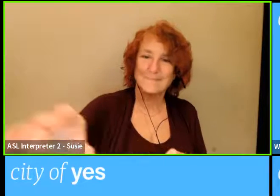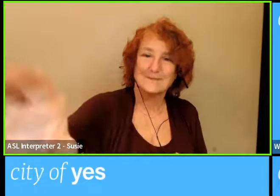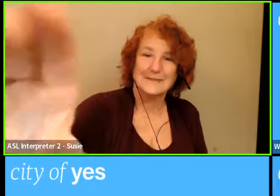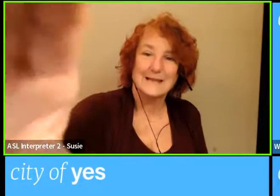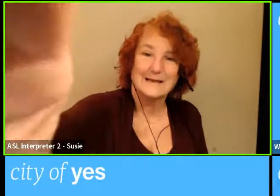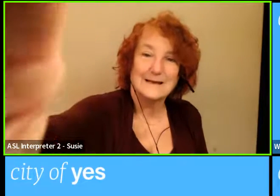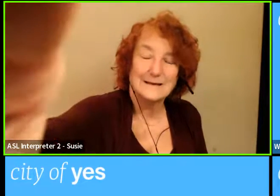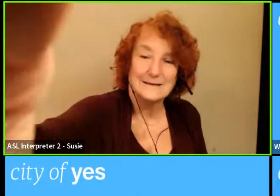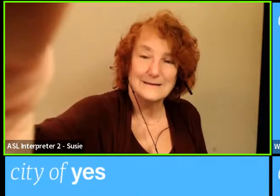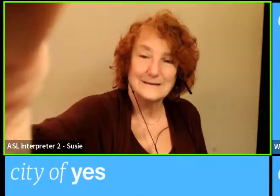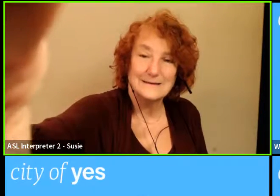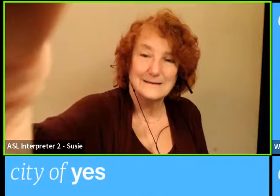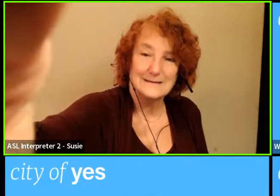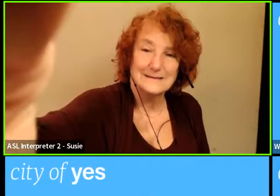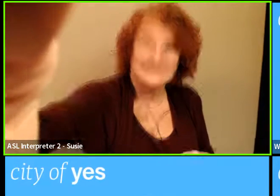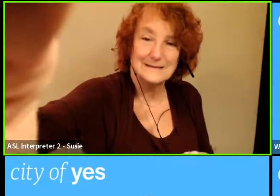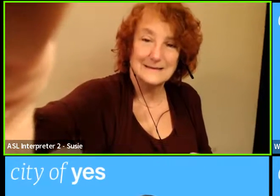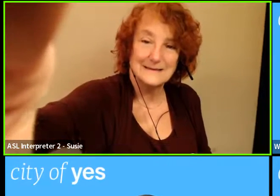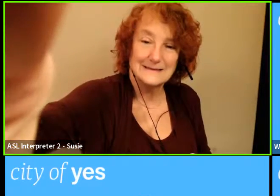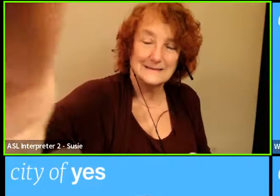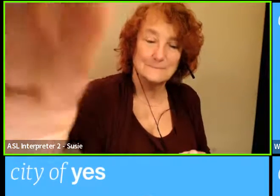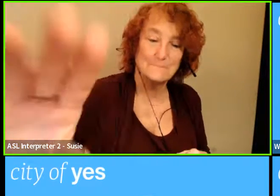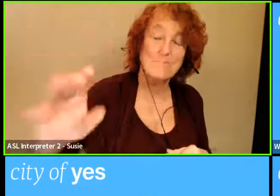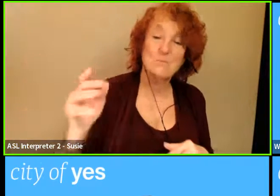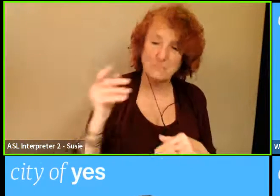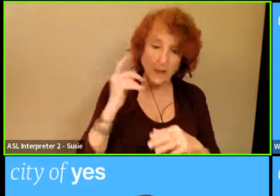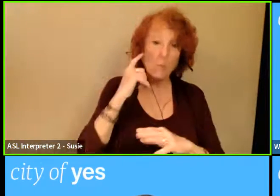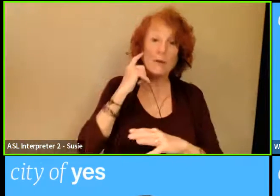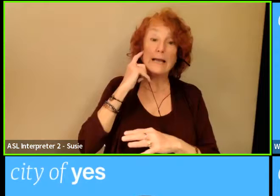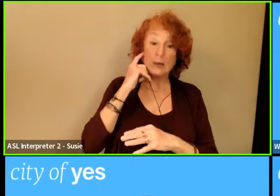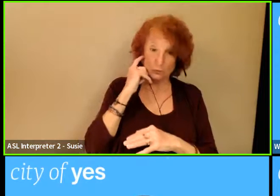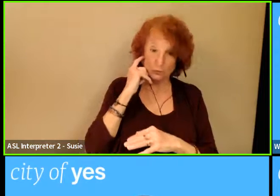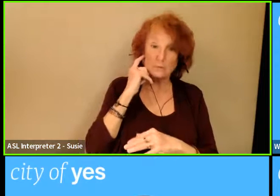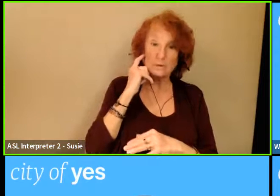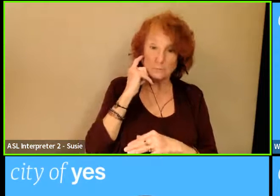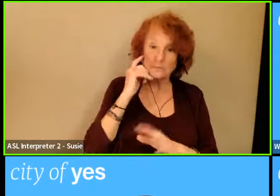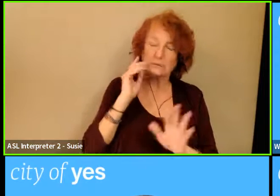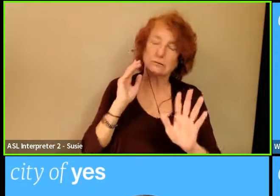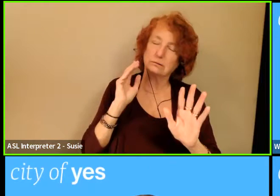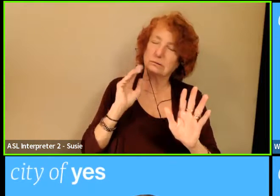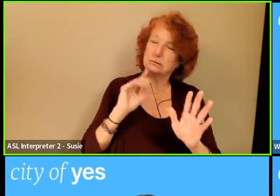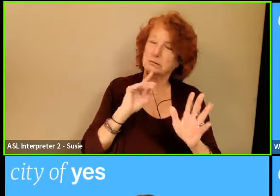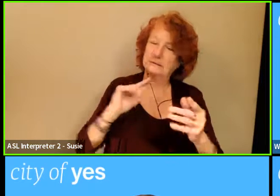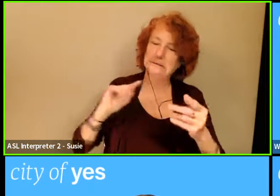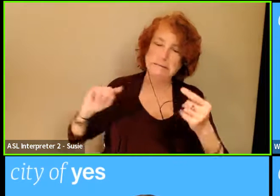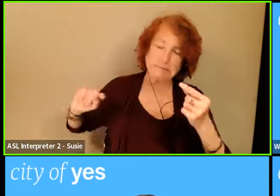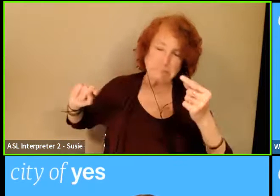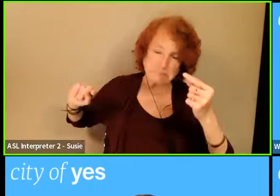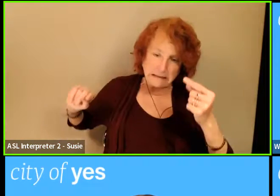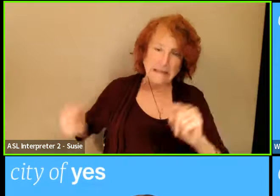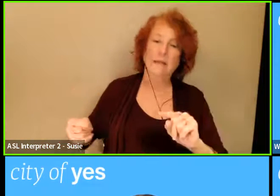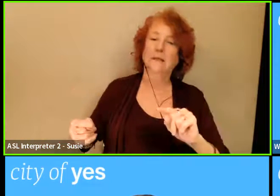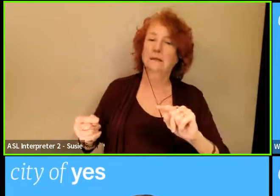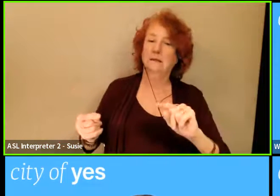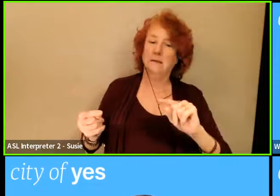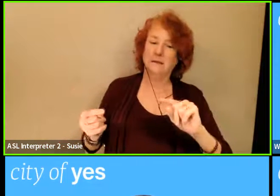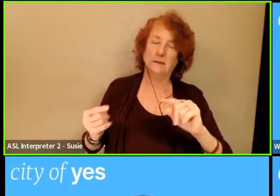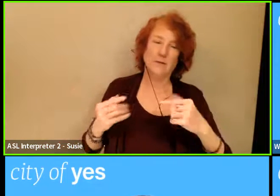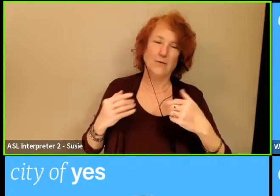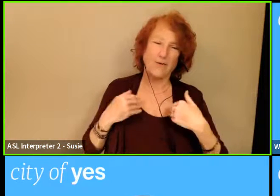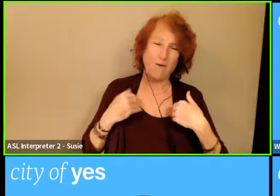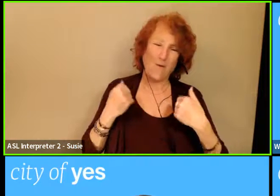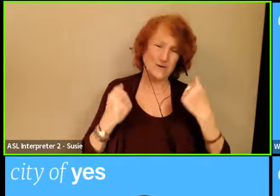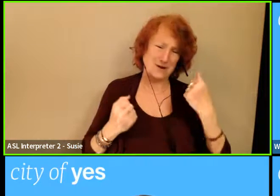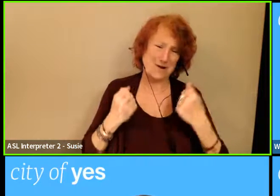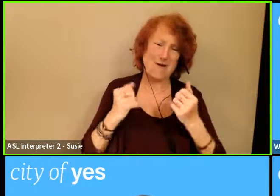recently about that. We hear you on what a pain in the butt it is, to own a car in New